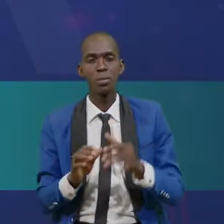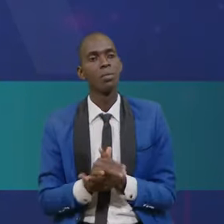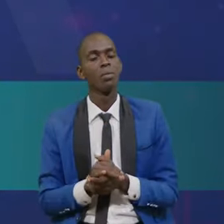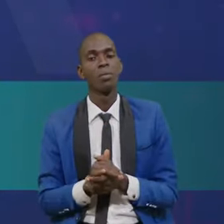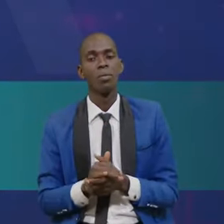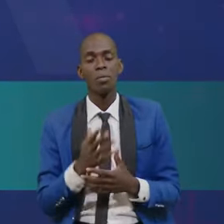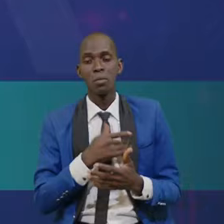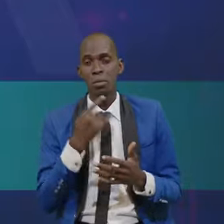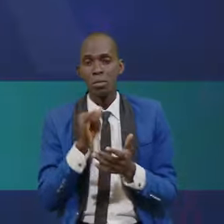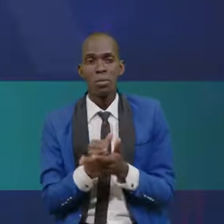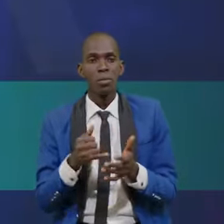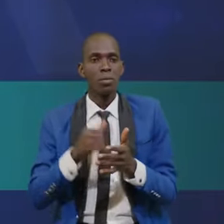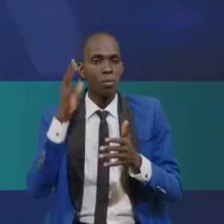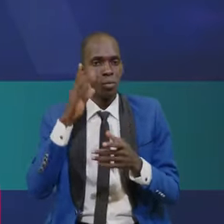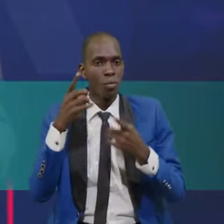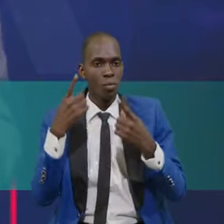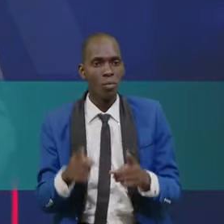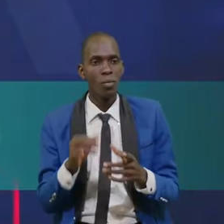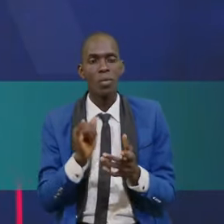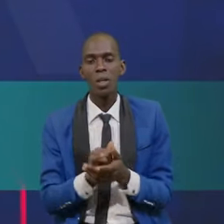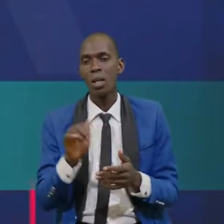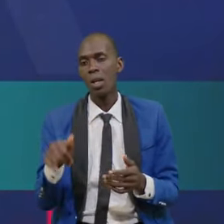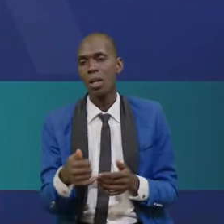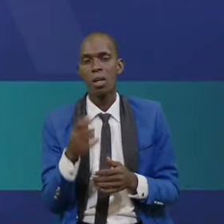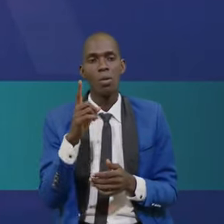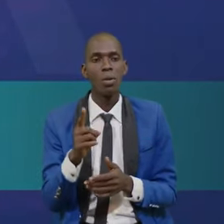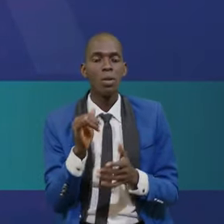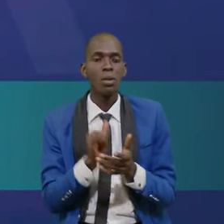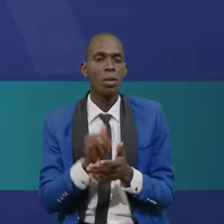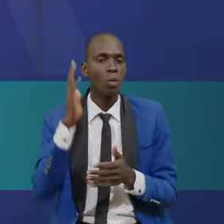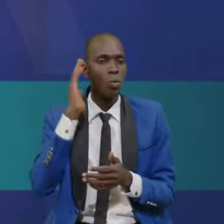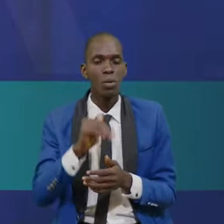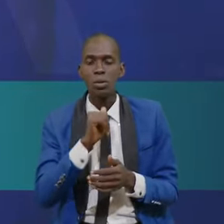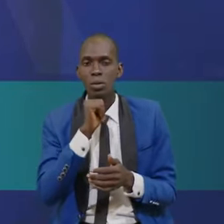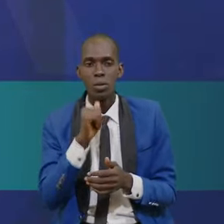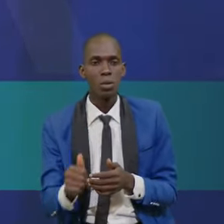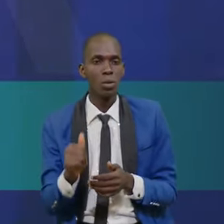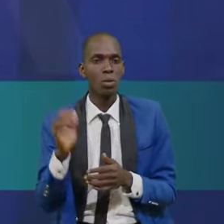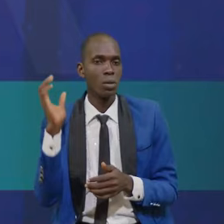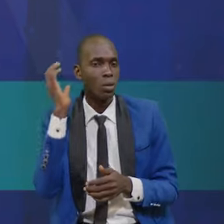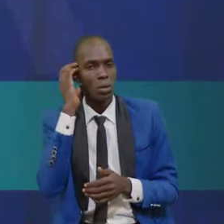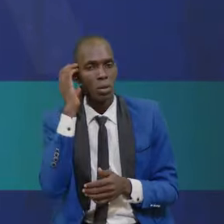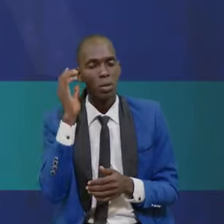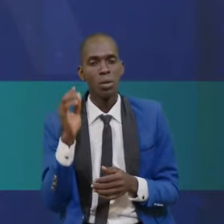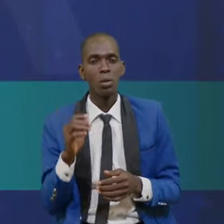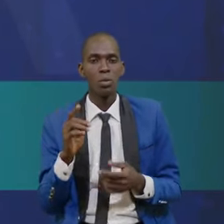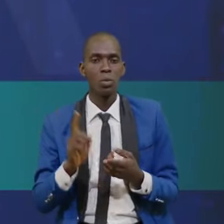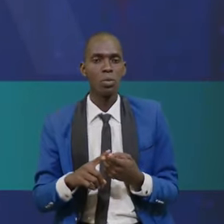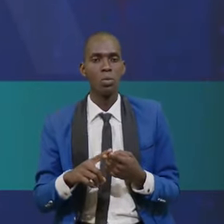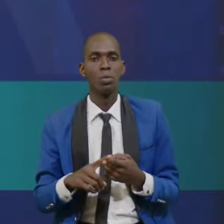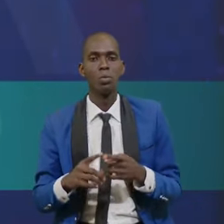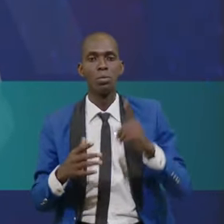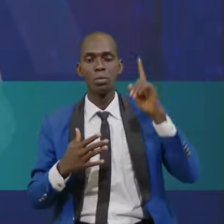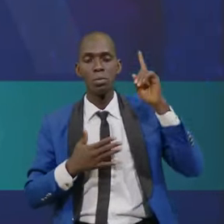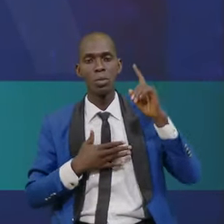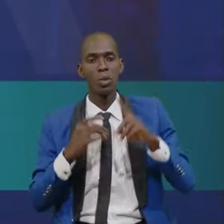come to pass that whosoever will not hearken unto my words which I shall